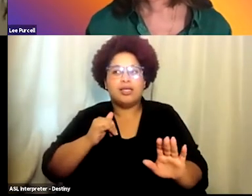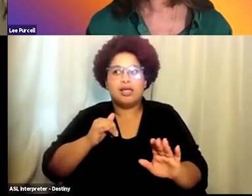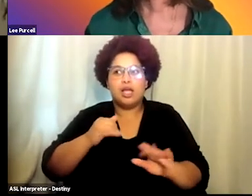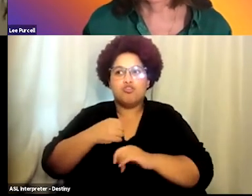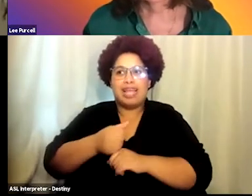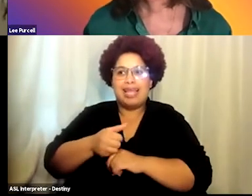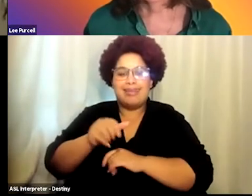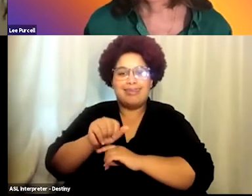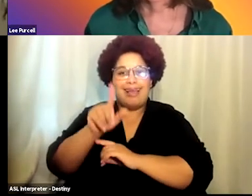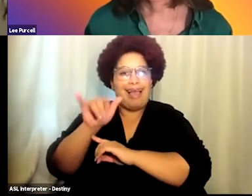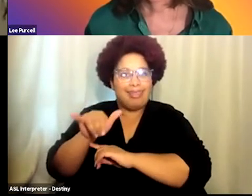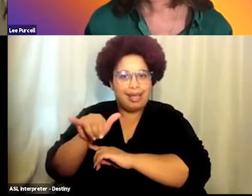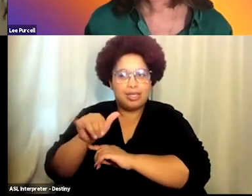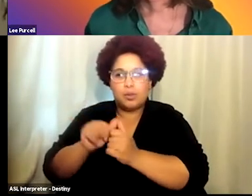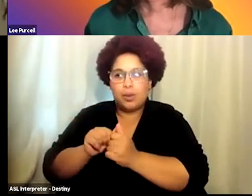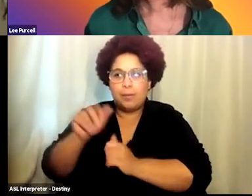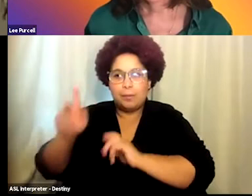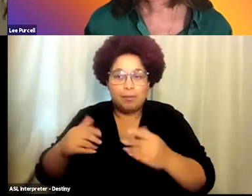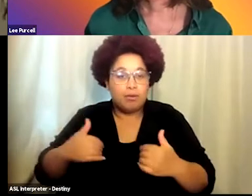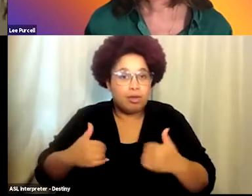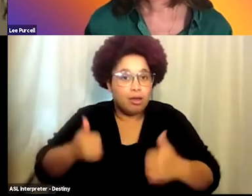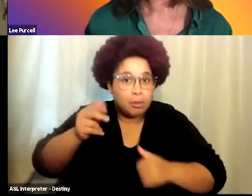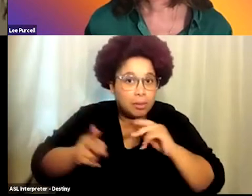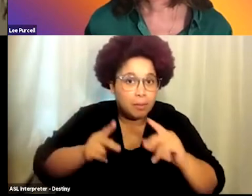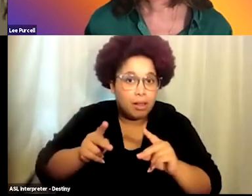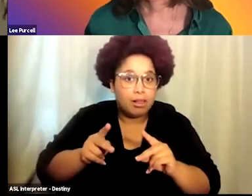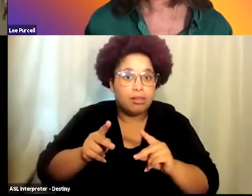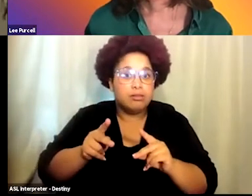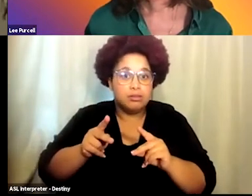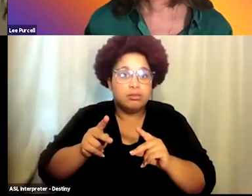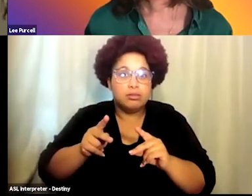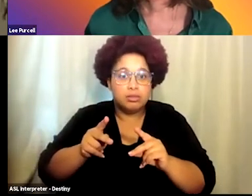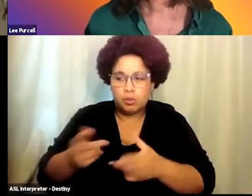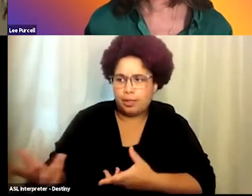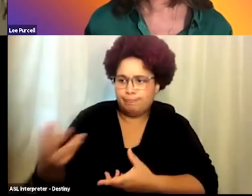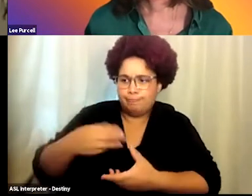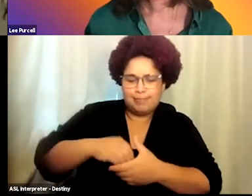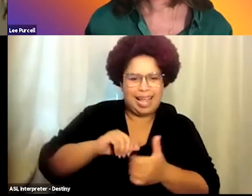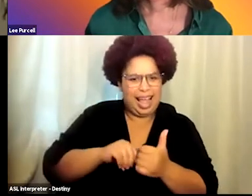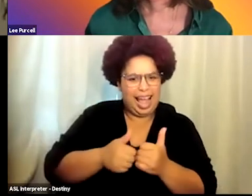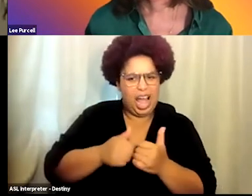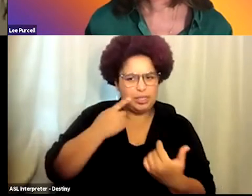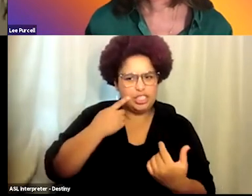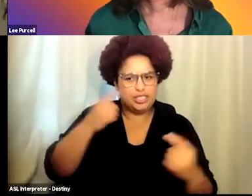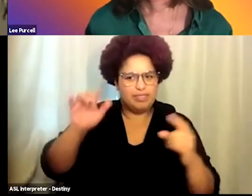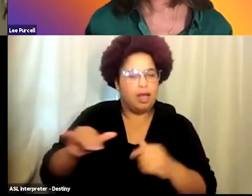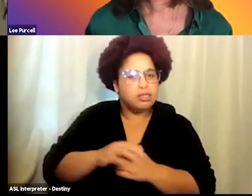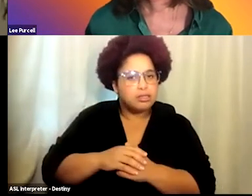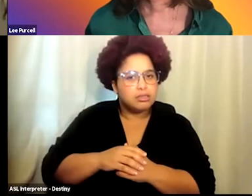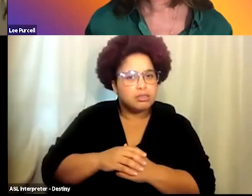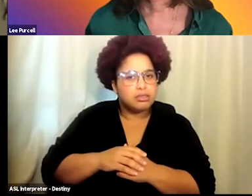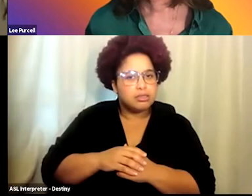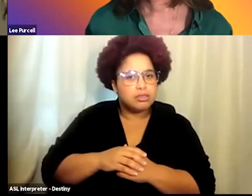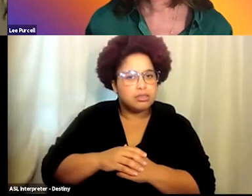allies with other people and younger people in particular, how do you think we can achieve that? Because we